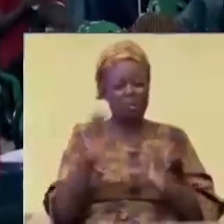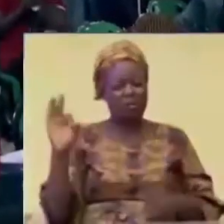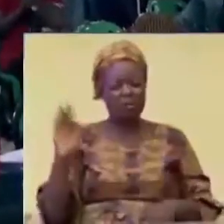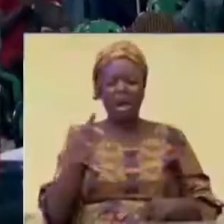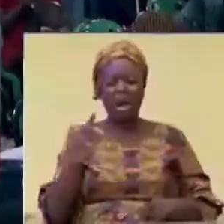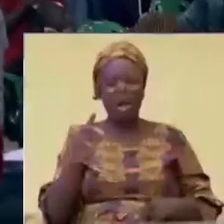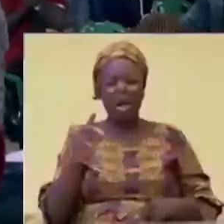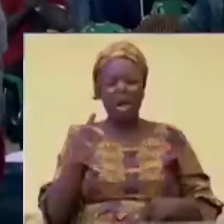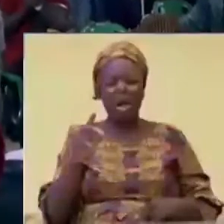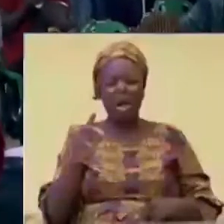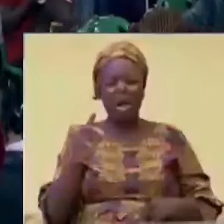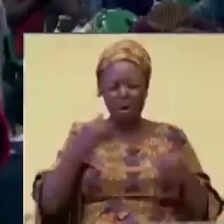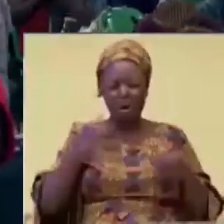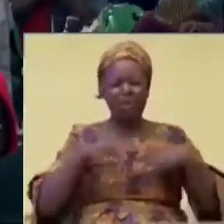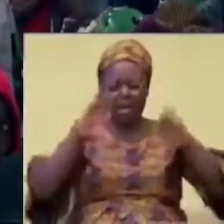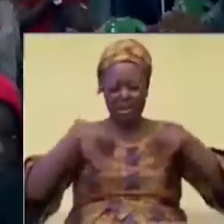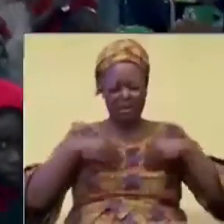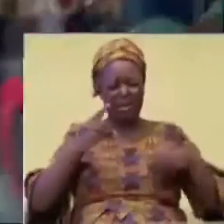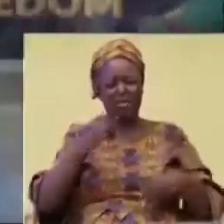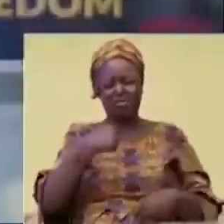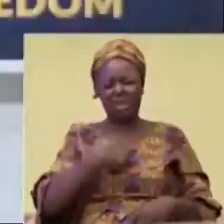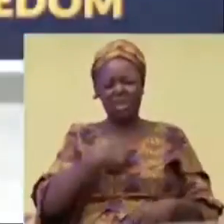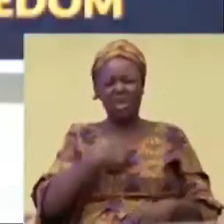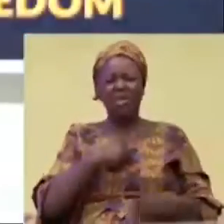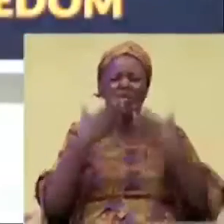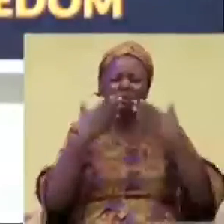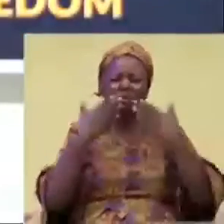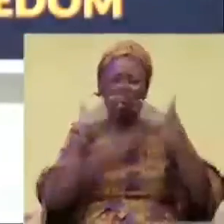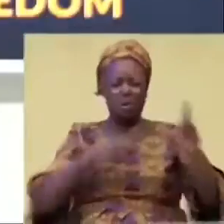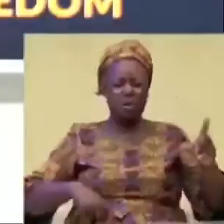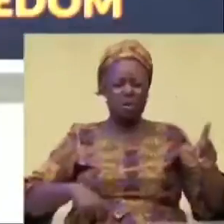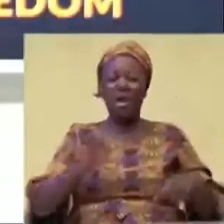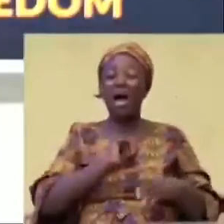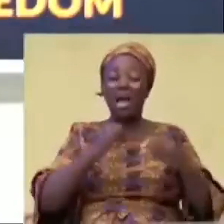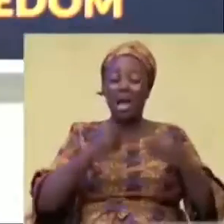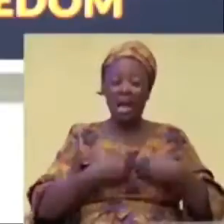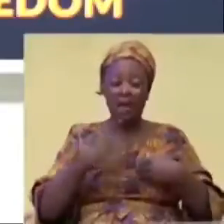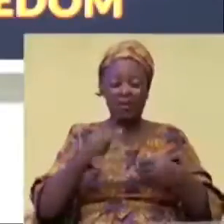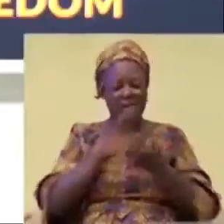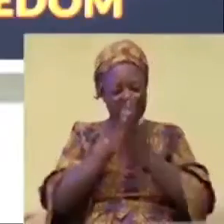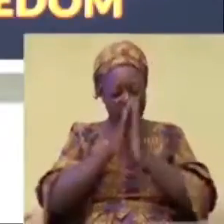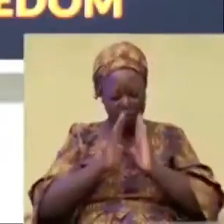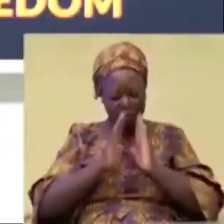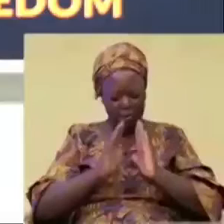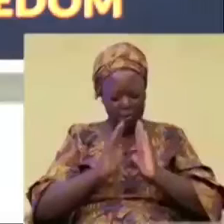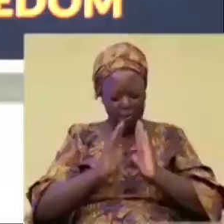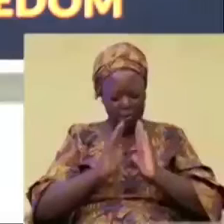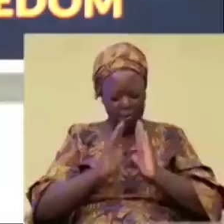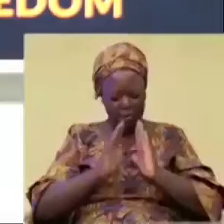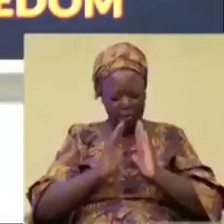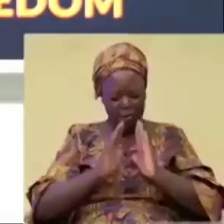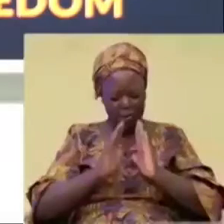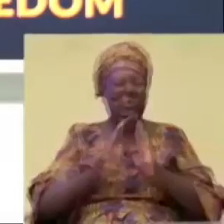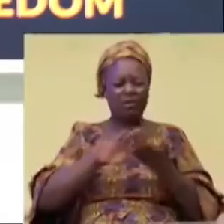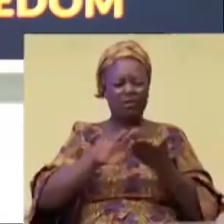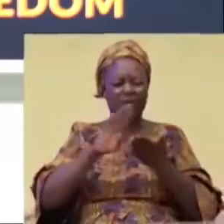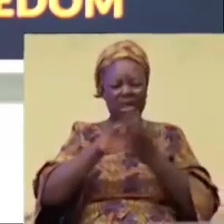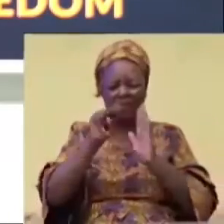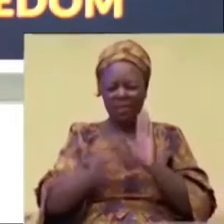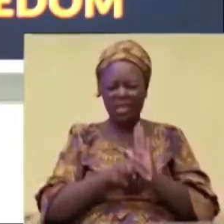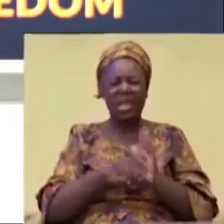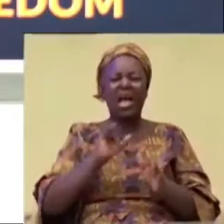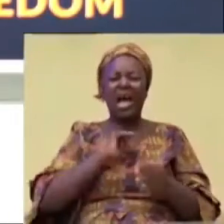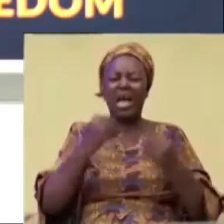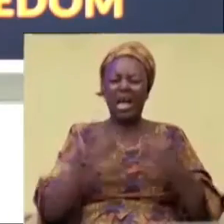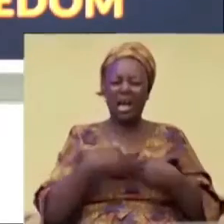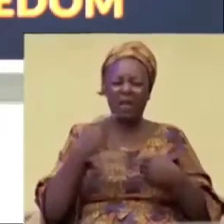have accepted me. Thank you, Lord. I have the peace. I have the forgiveness.